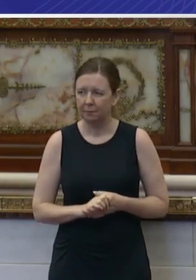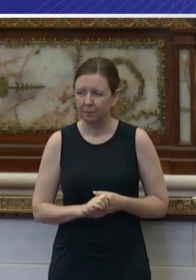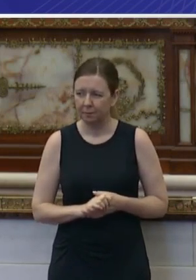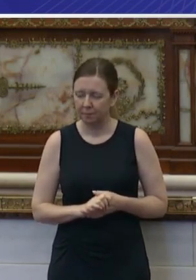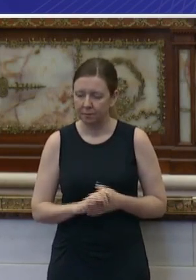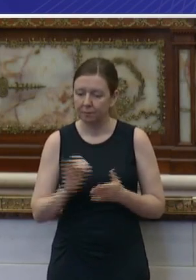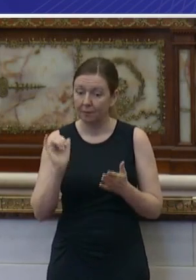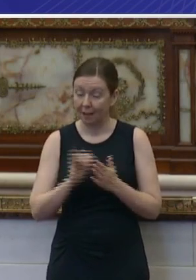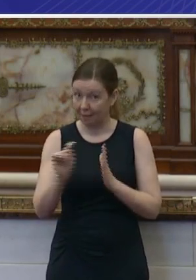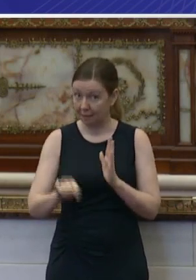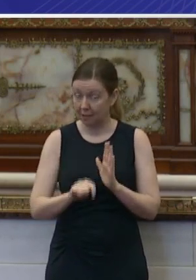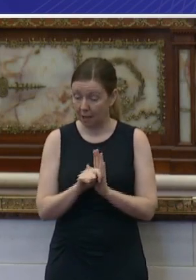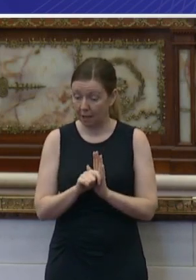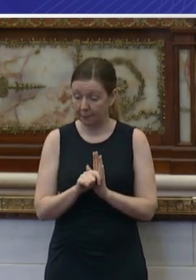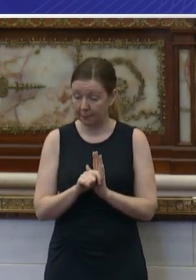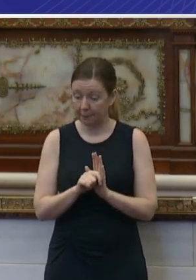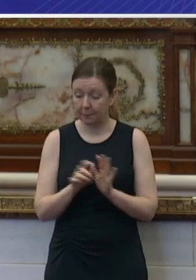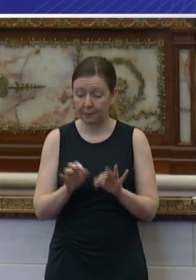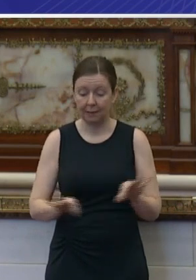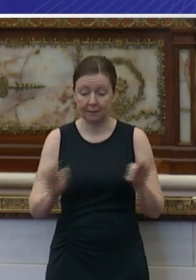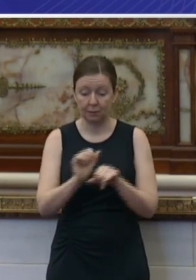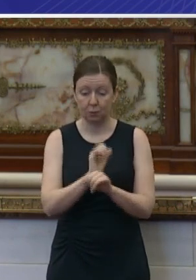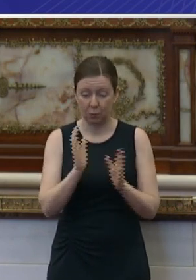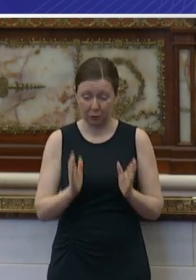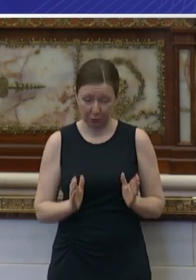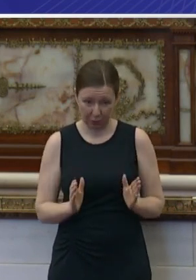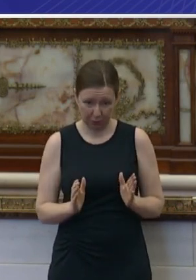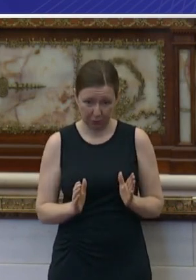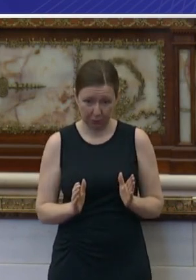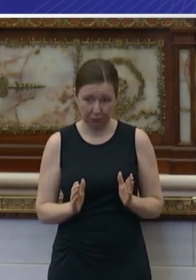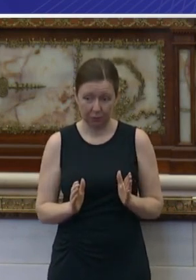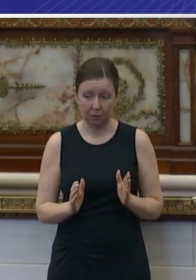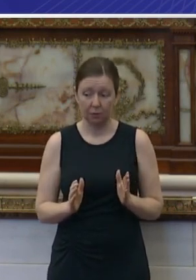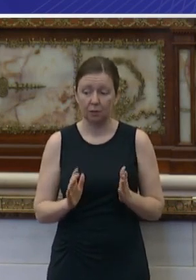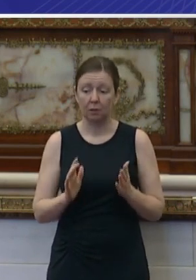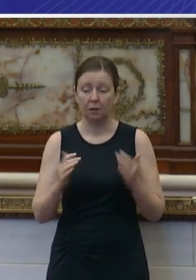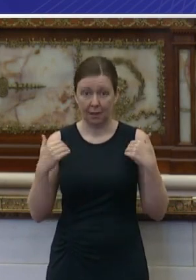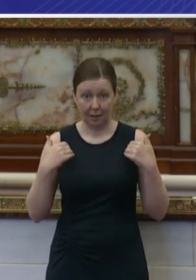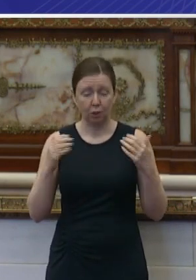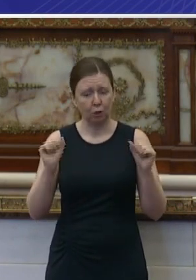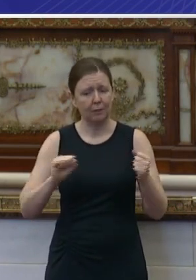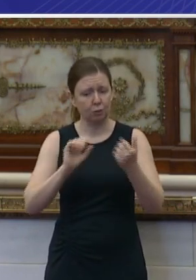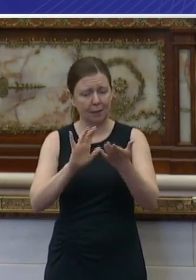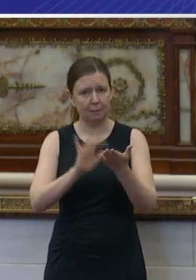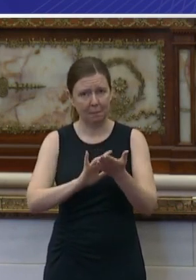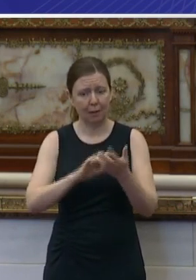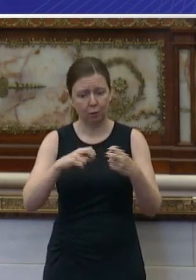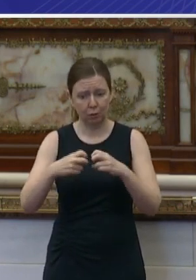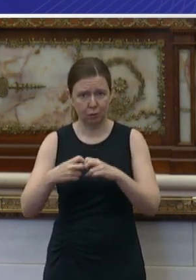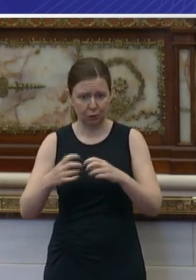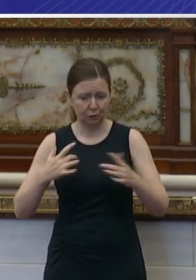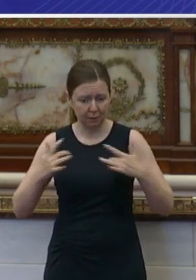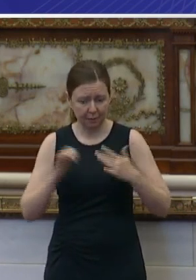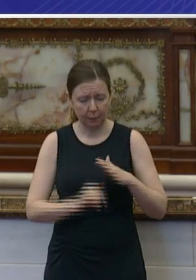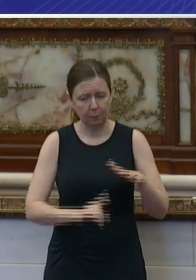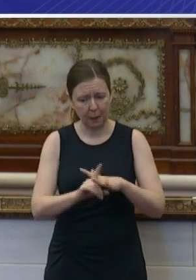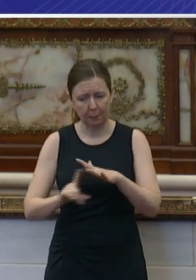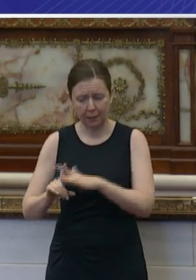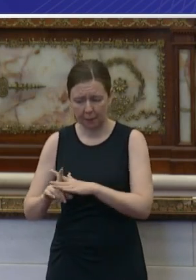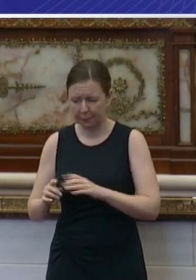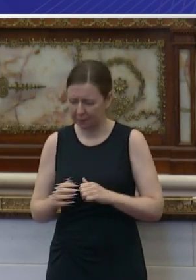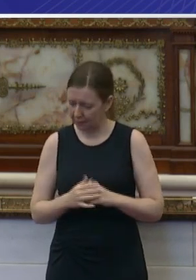That time gave essential workers the time to address medical concerns that were popping up, particularly